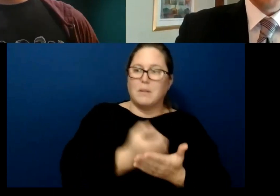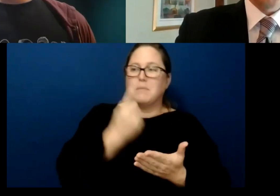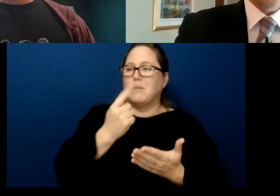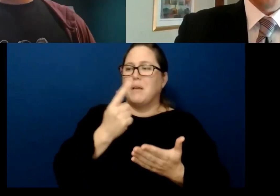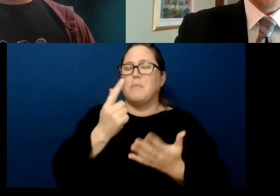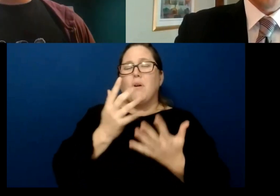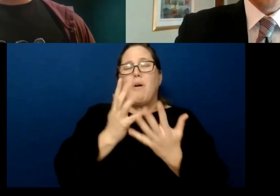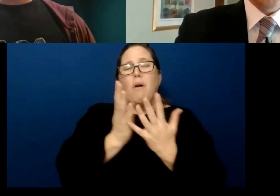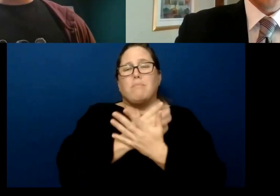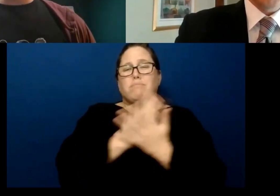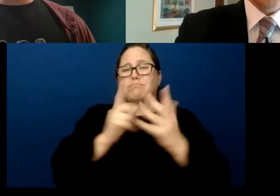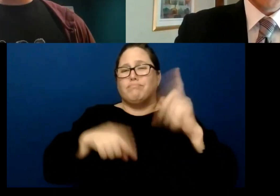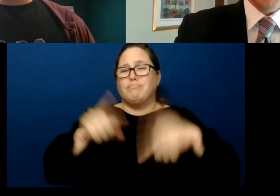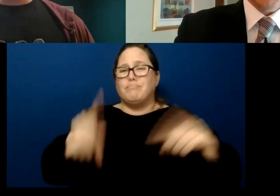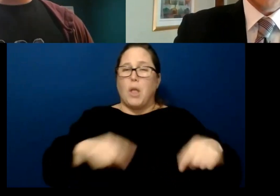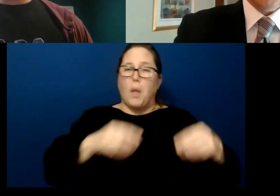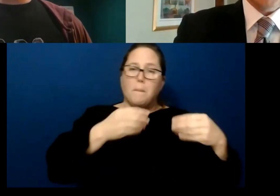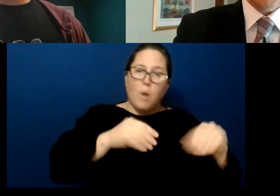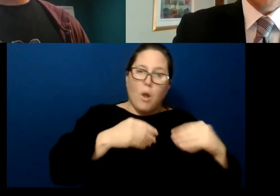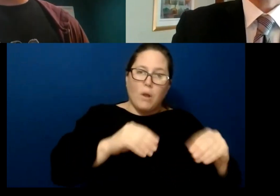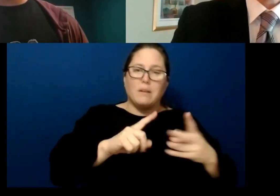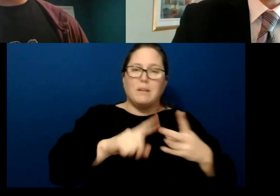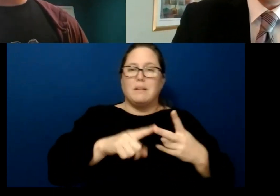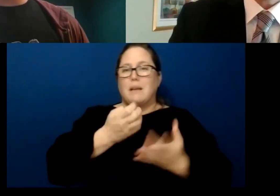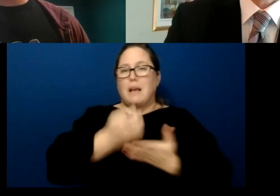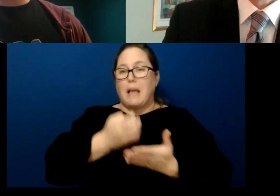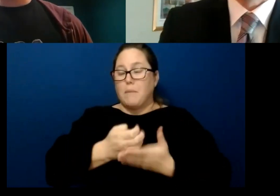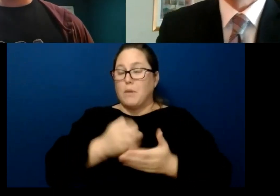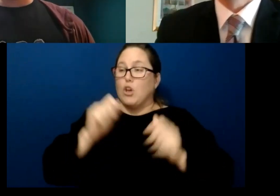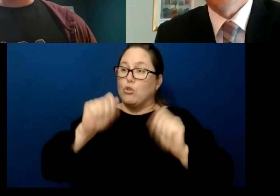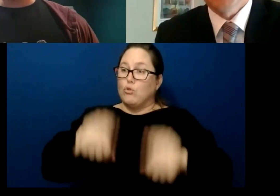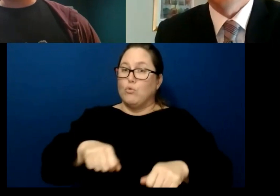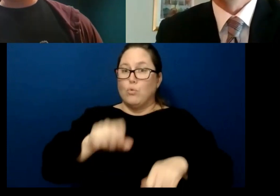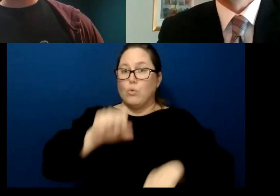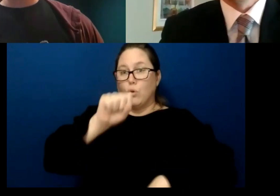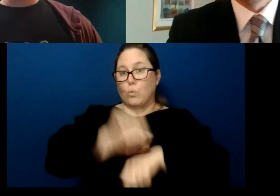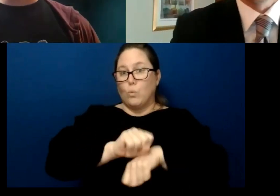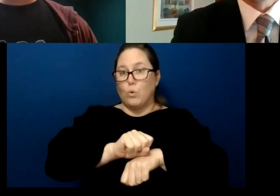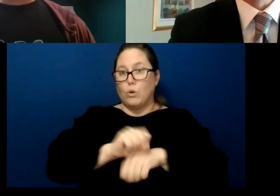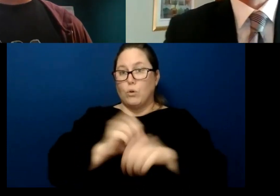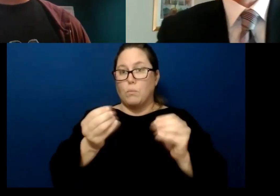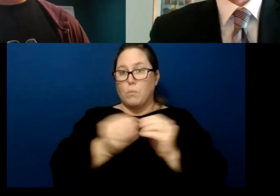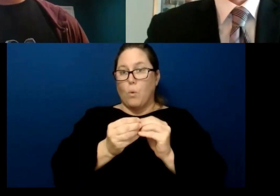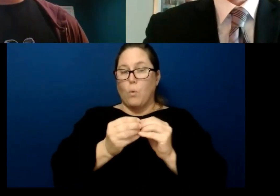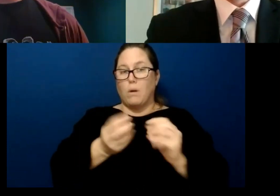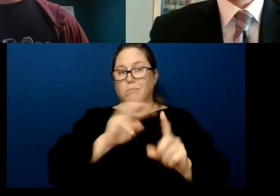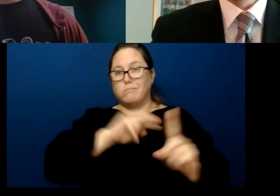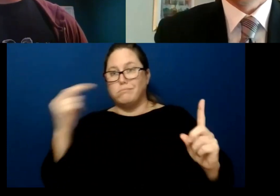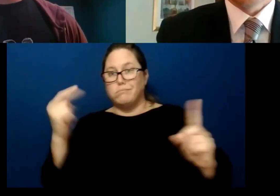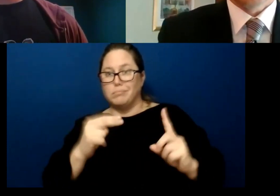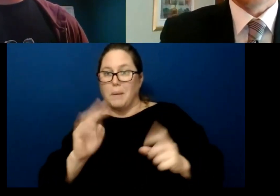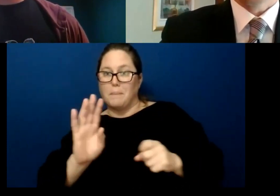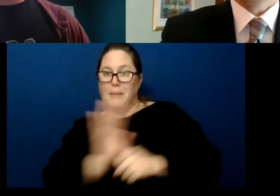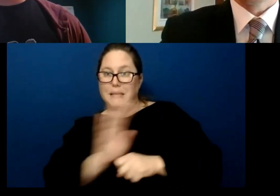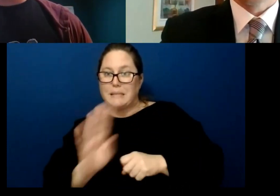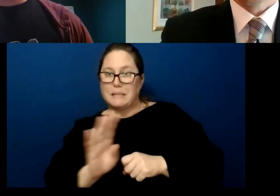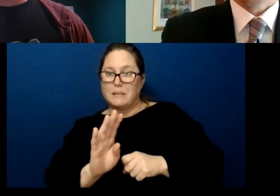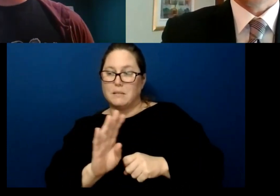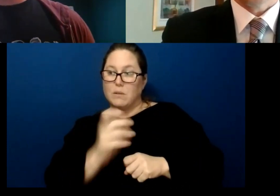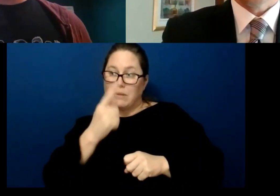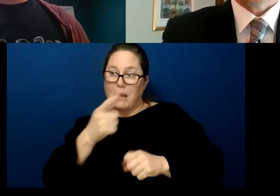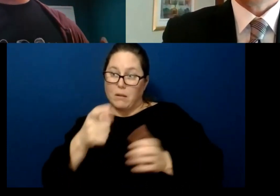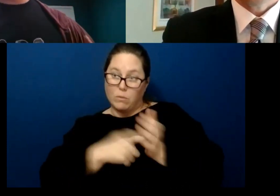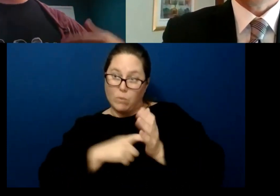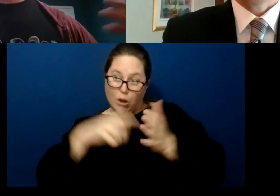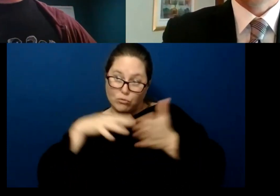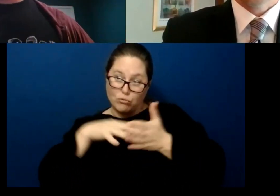accounting. So if you wanted to work more on the business side of things, you don't necessarily have to study video games specifically, but